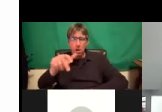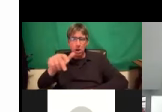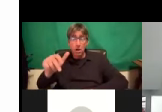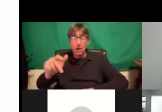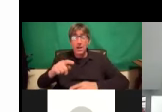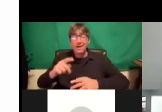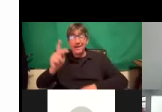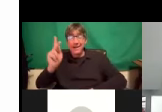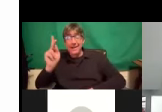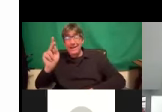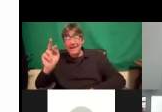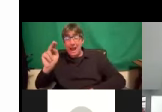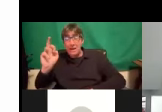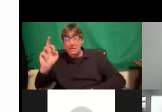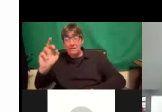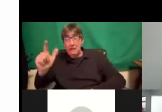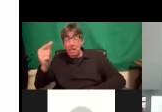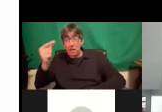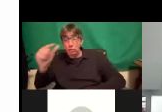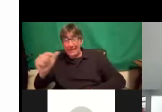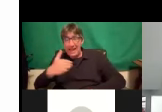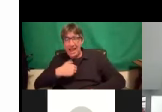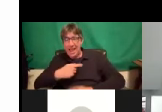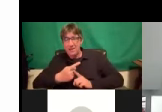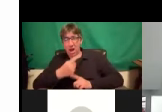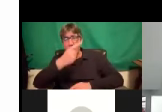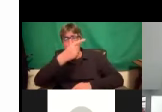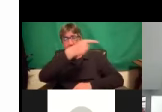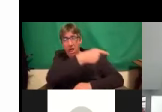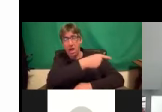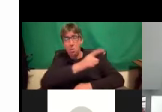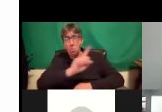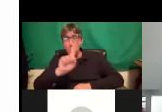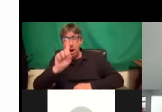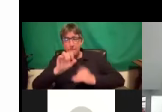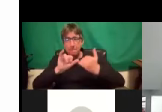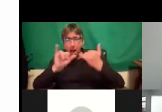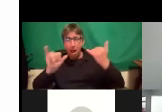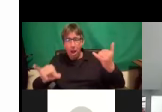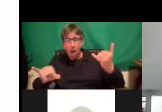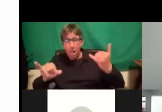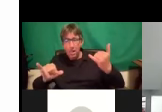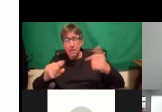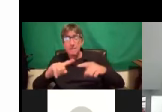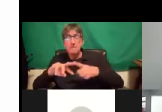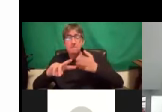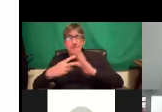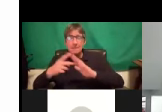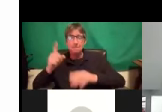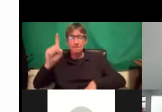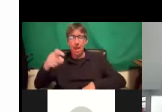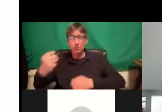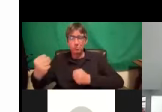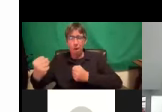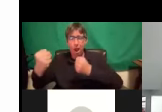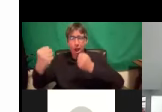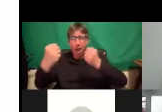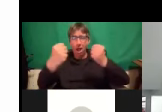away. However, these people will now have to get in their cars and drive to Kendall